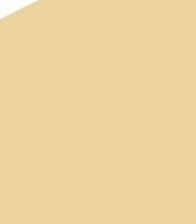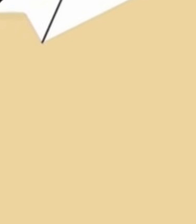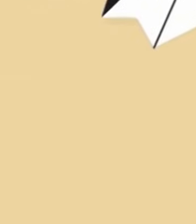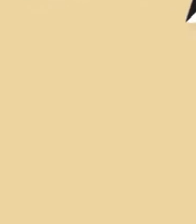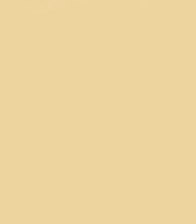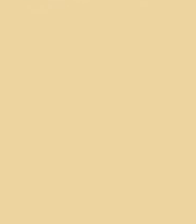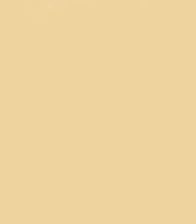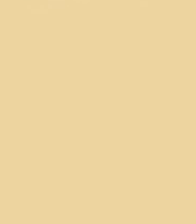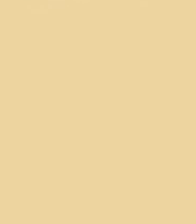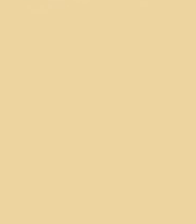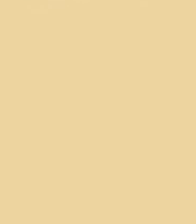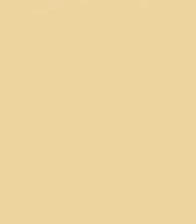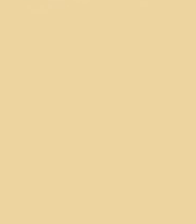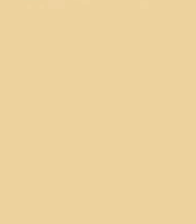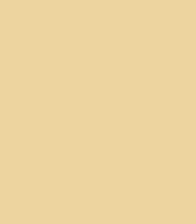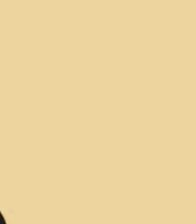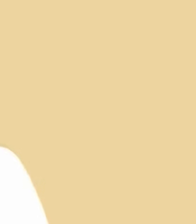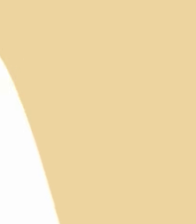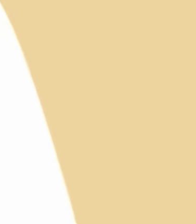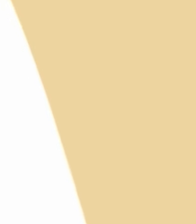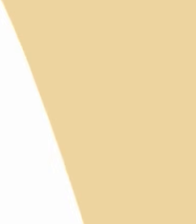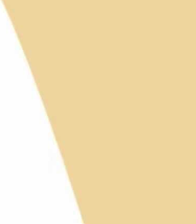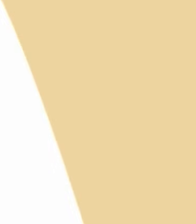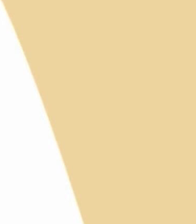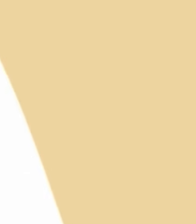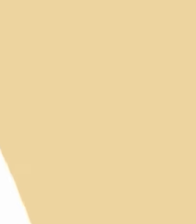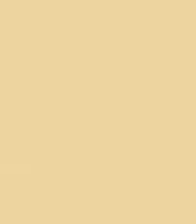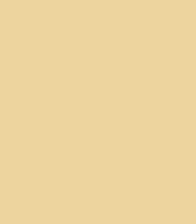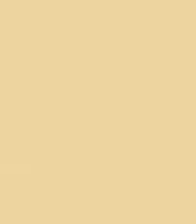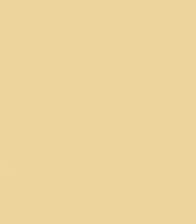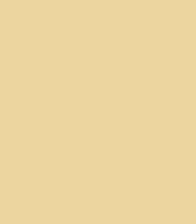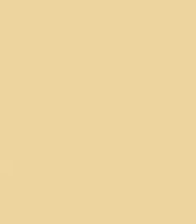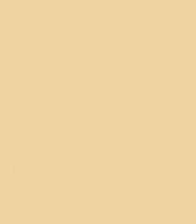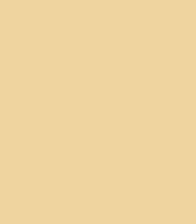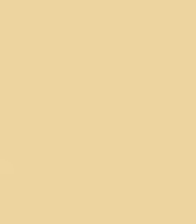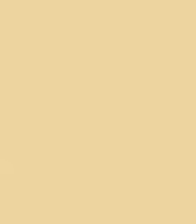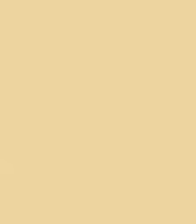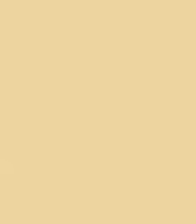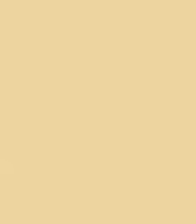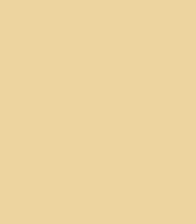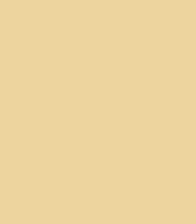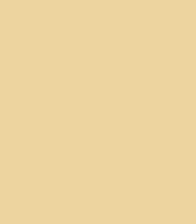Adverbs of frequency. What are adverbs?